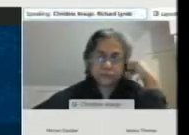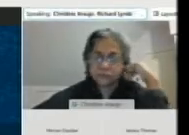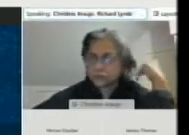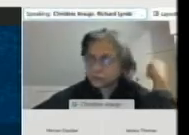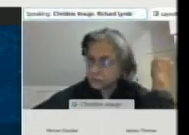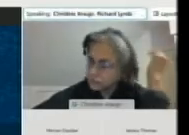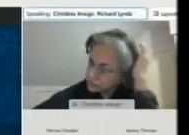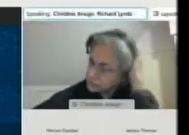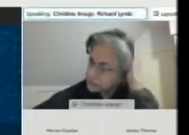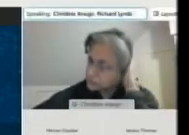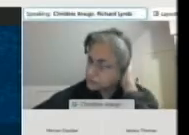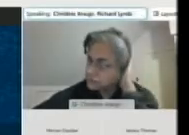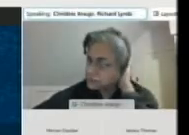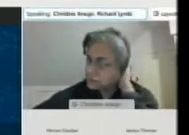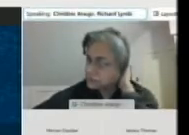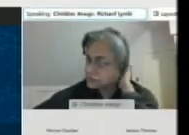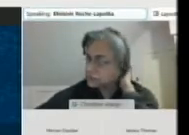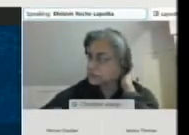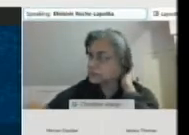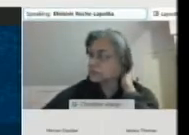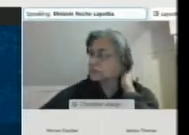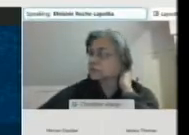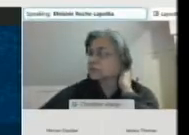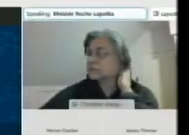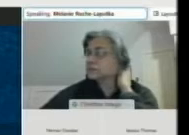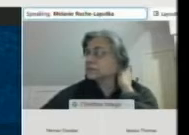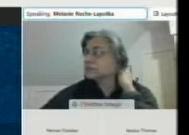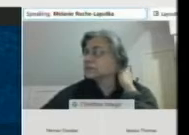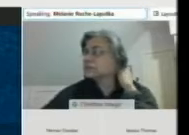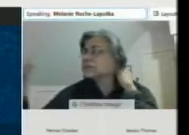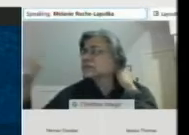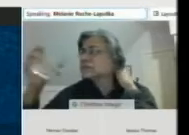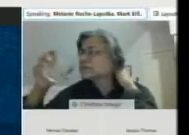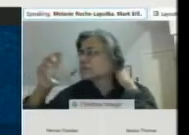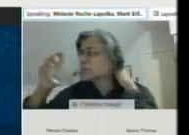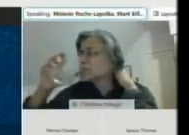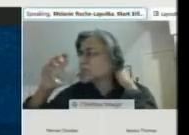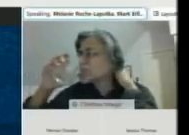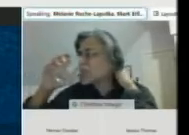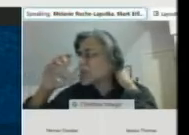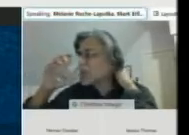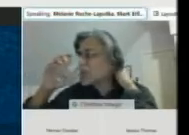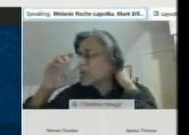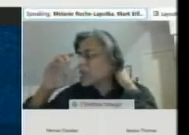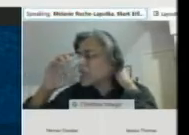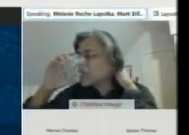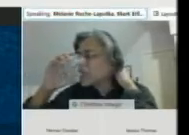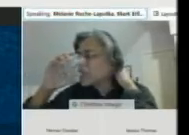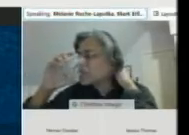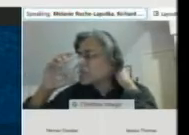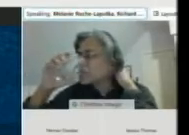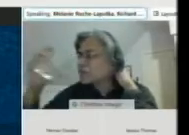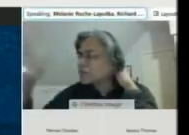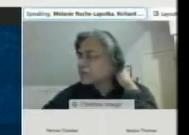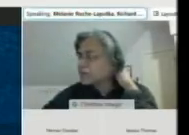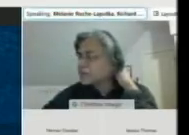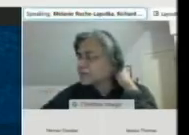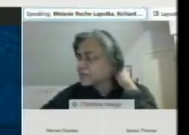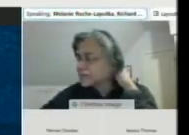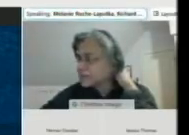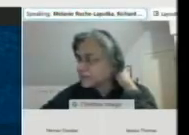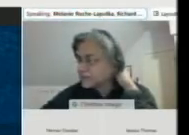developer rented out one of the properties, the property that he purchased that goes along with this